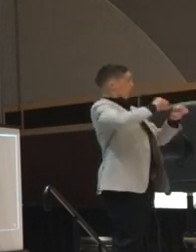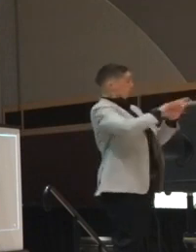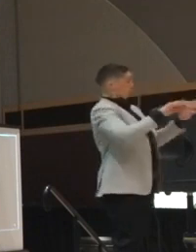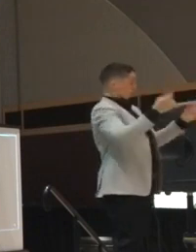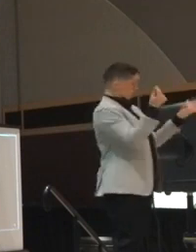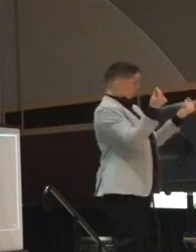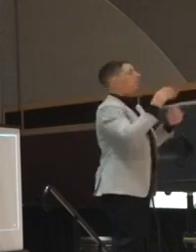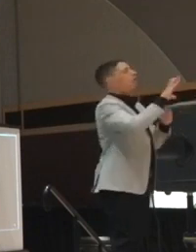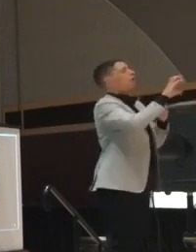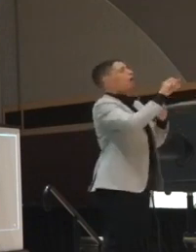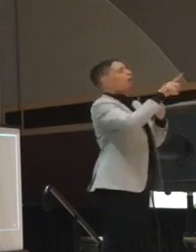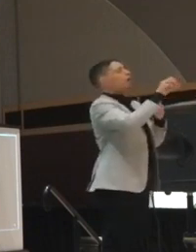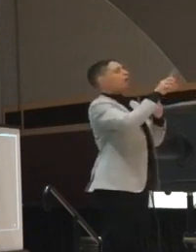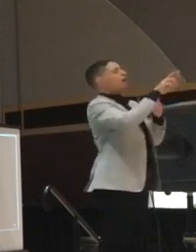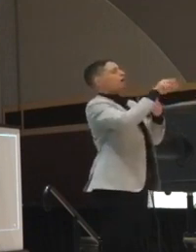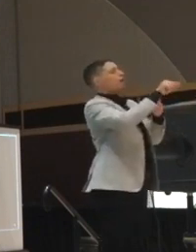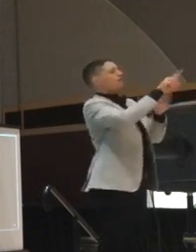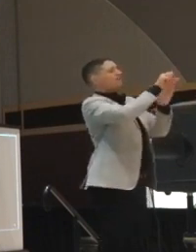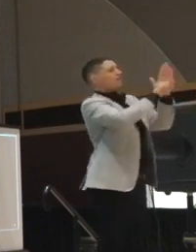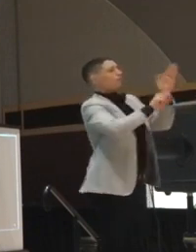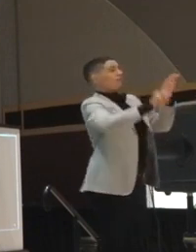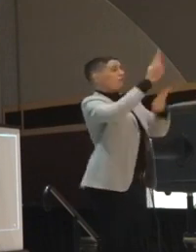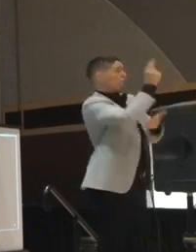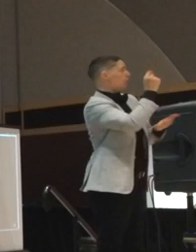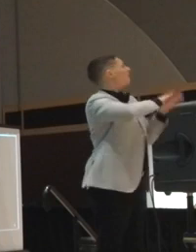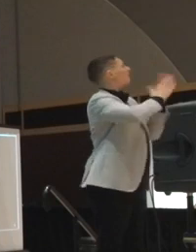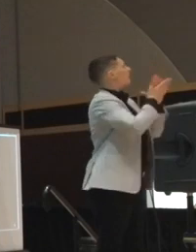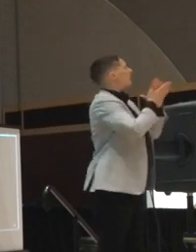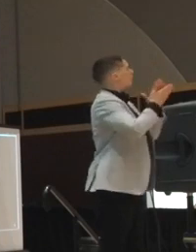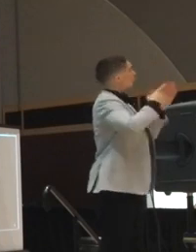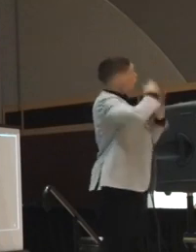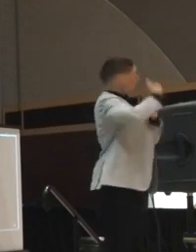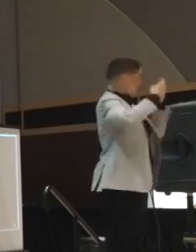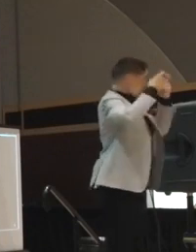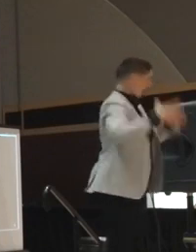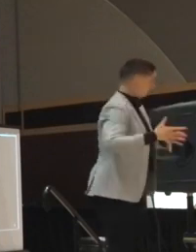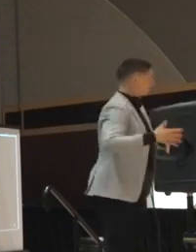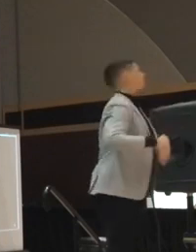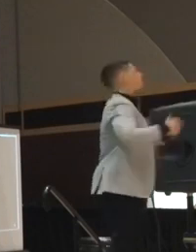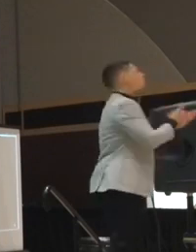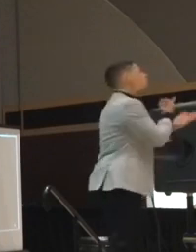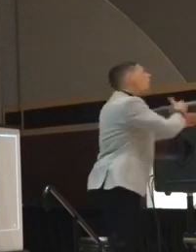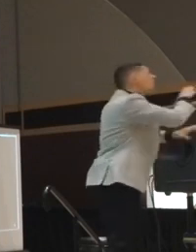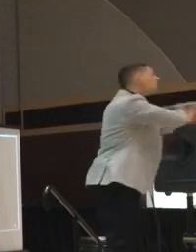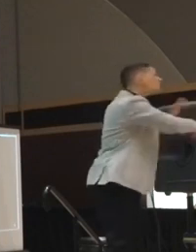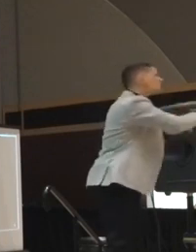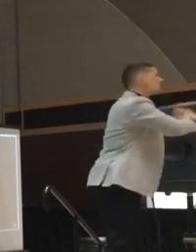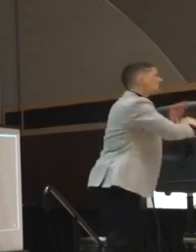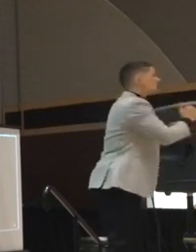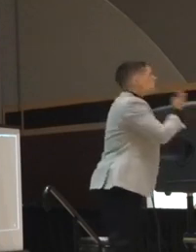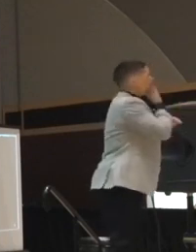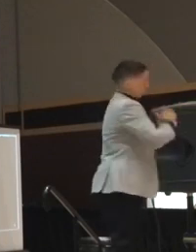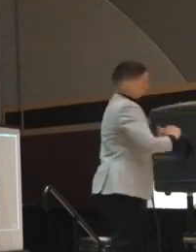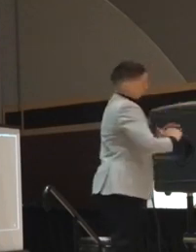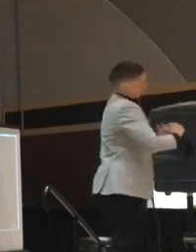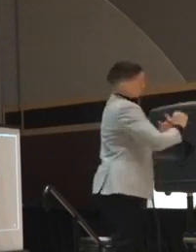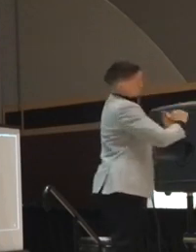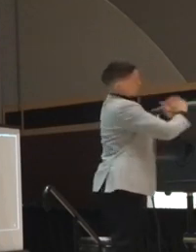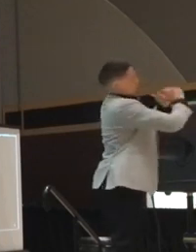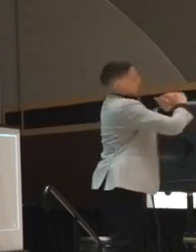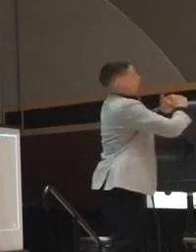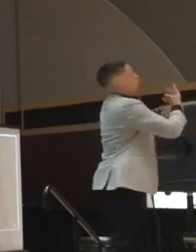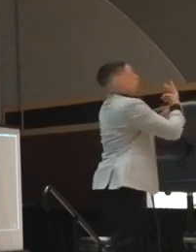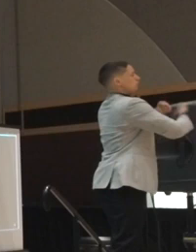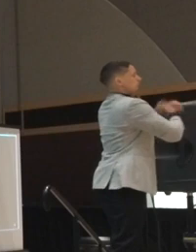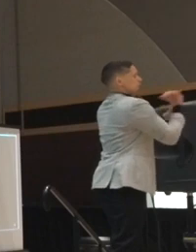University. You become the project manager for our new chemistry building that was finished about 2 years ago. You start